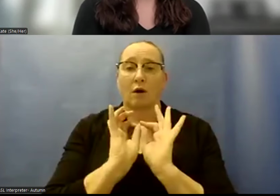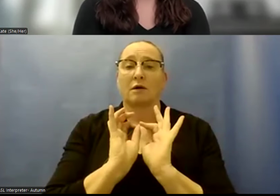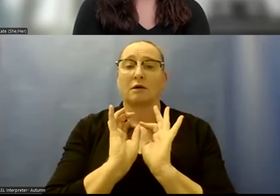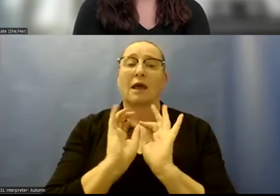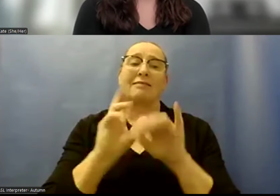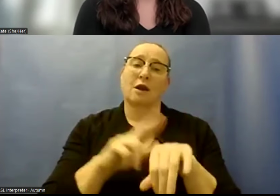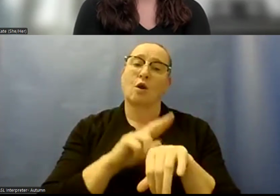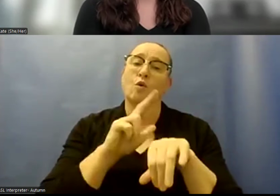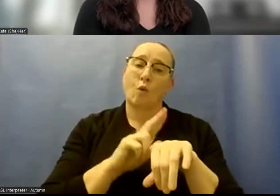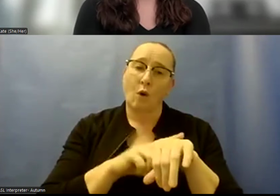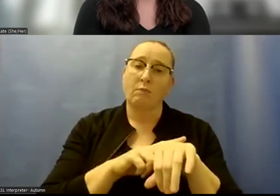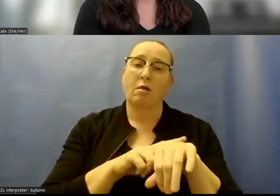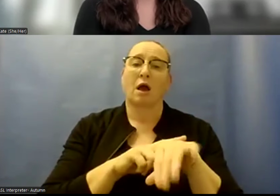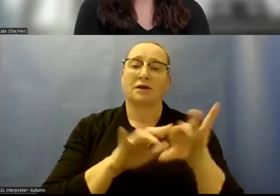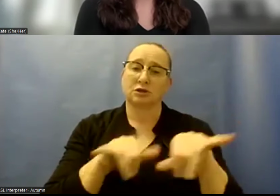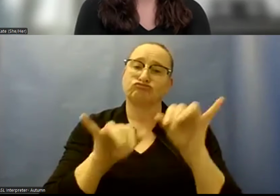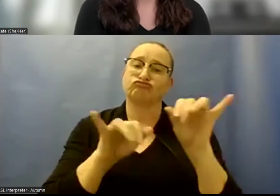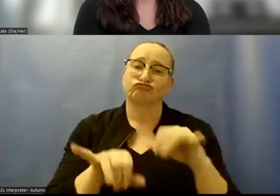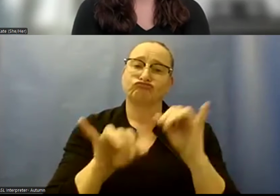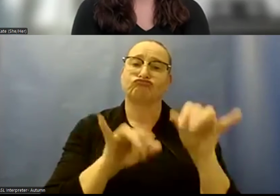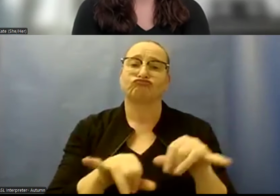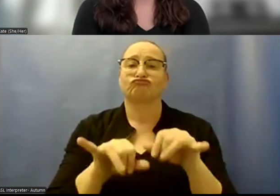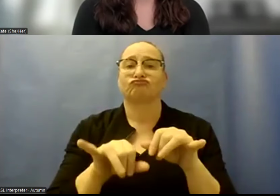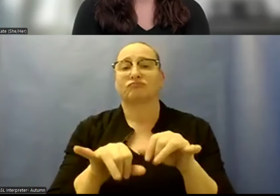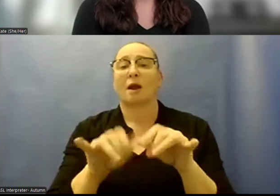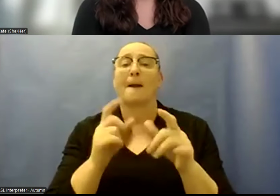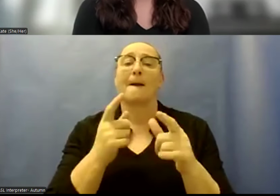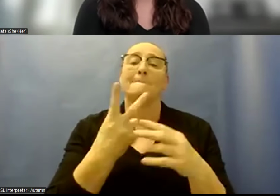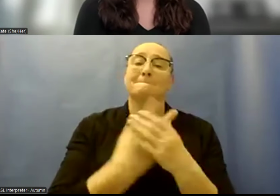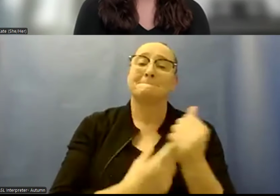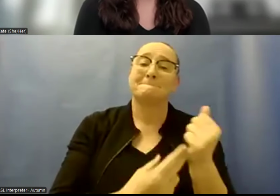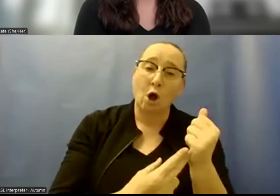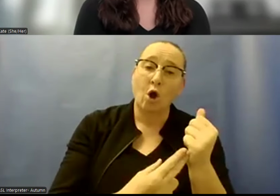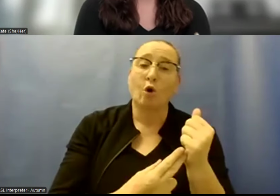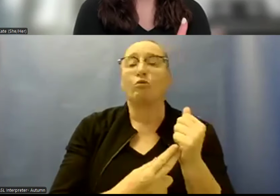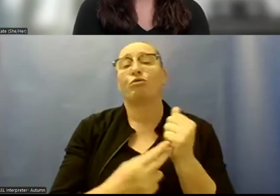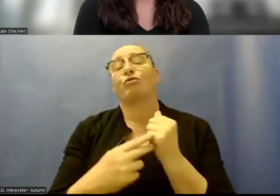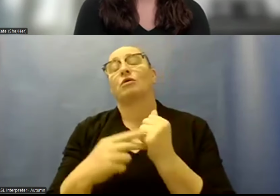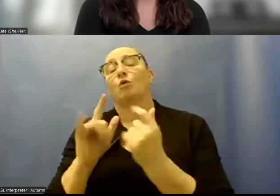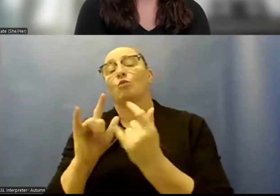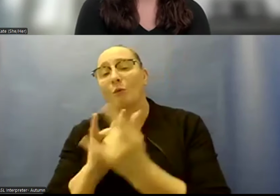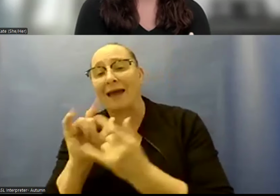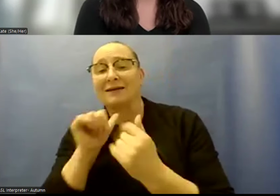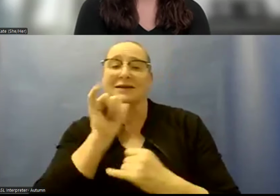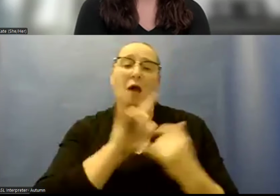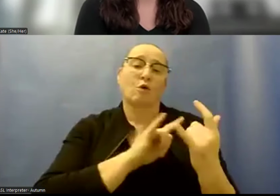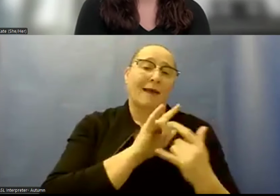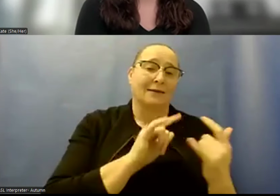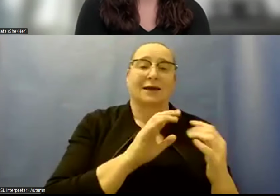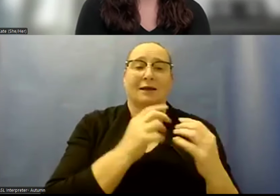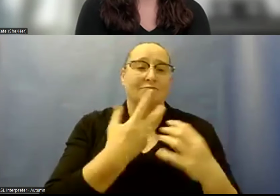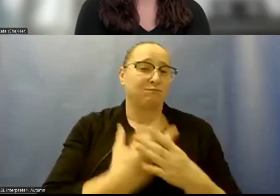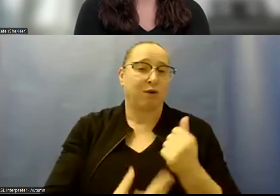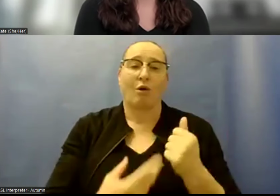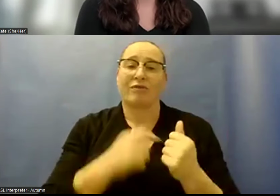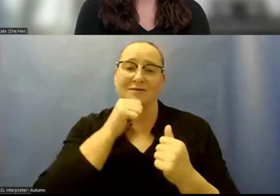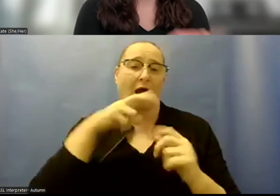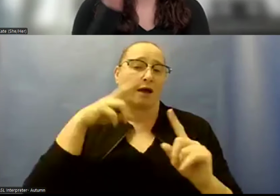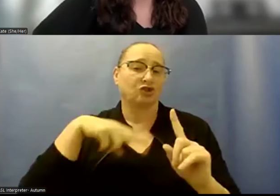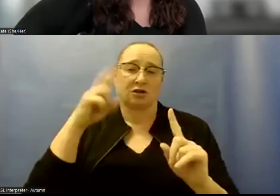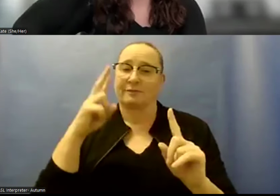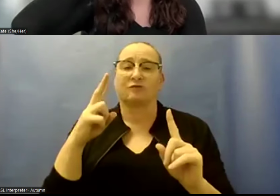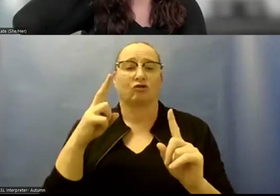normalizing talking about that in both romantic and platonic relationships in a way that's really supportive and non-judgmental